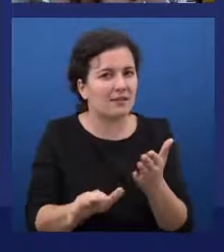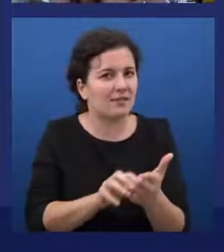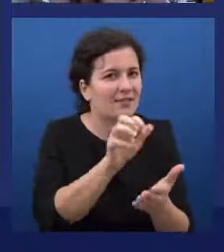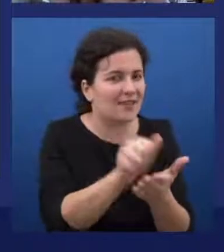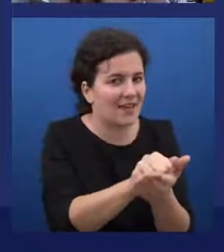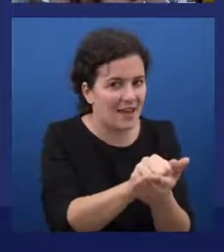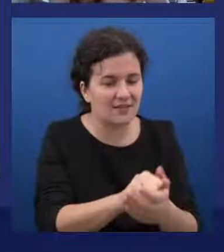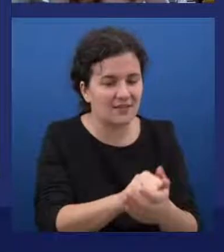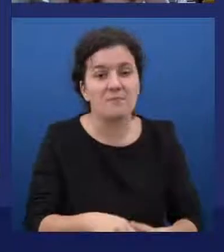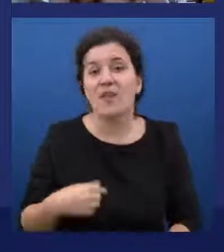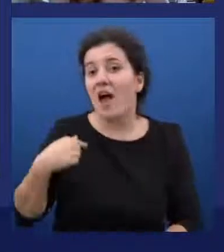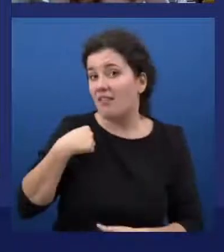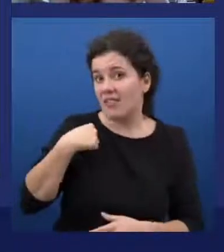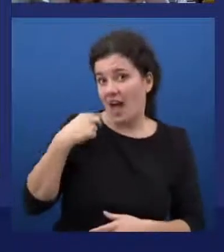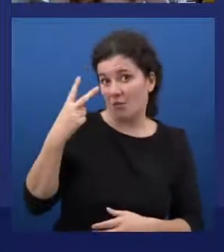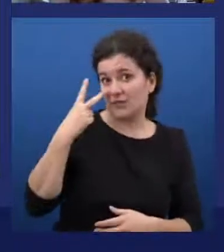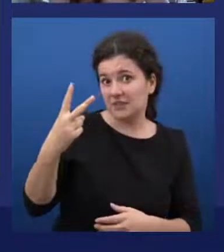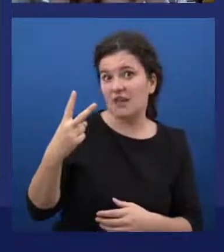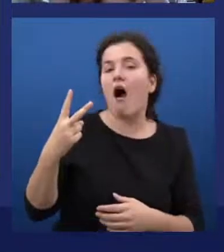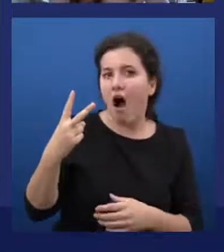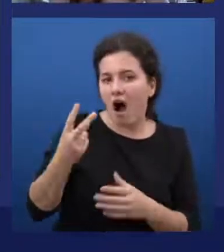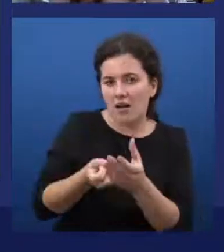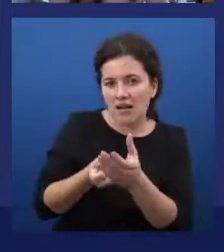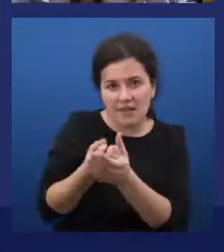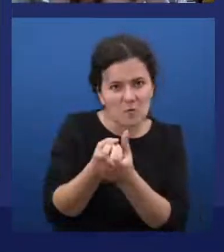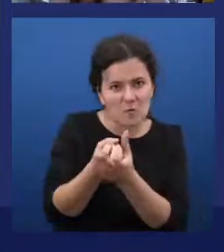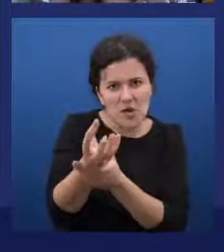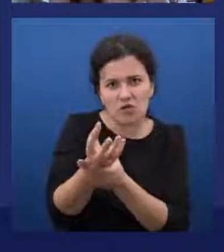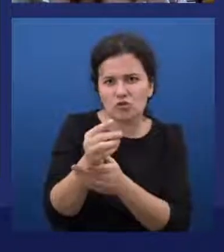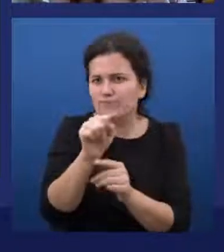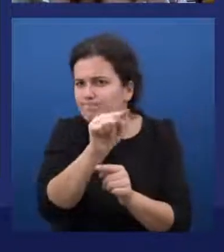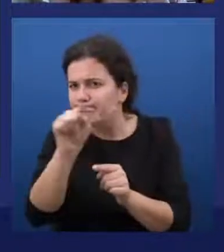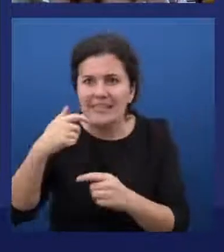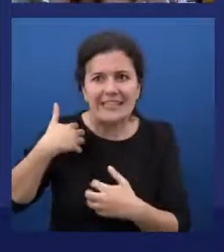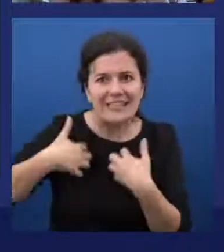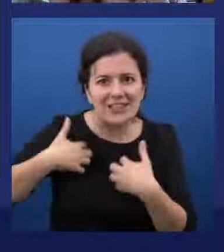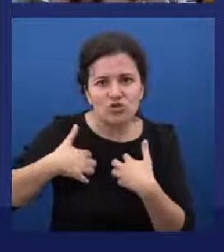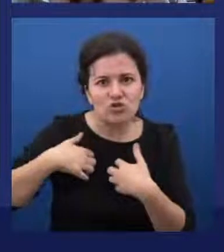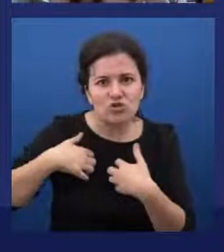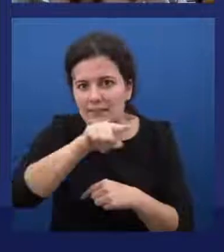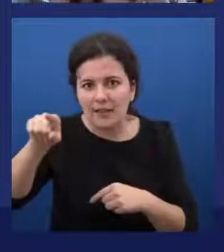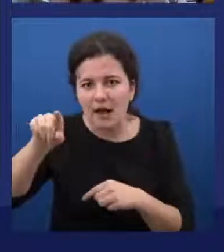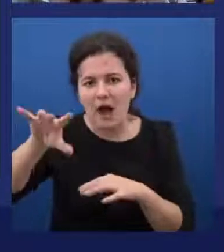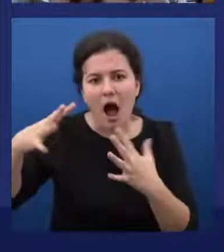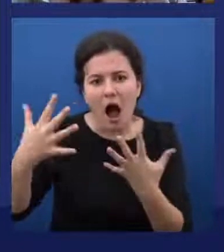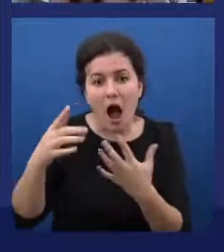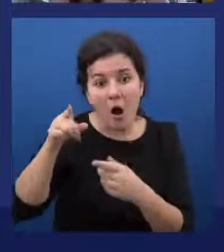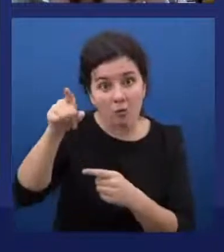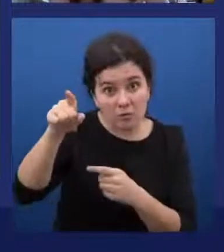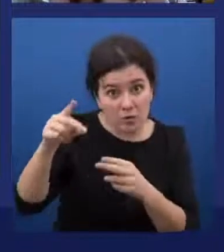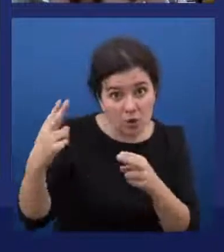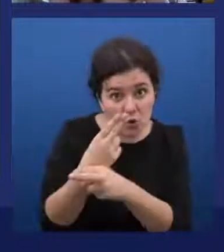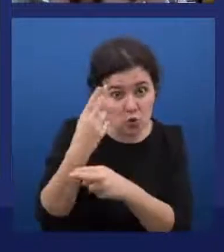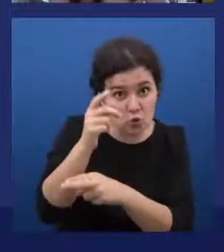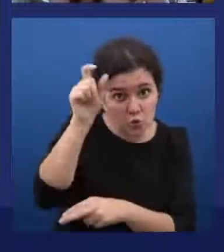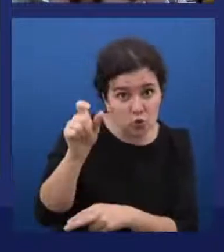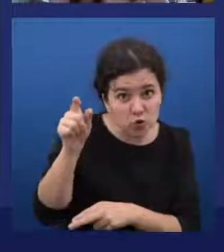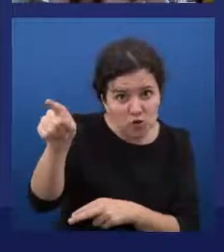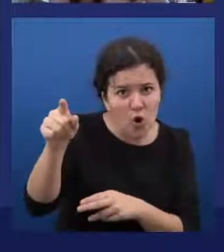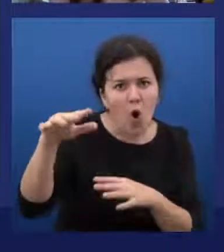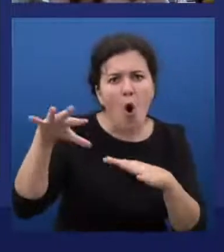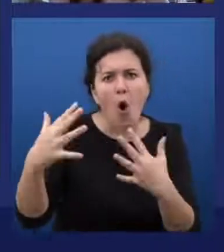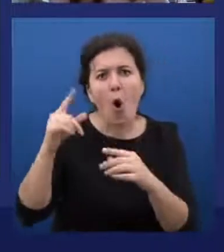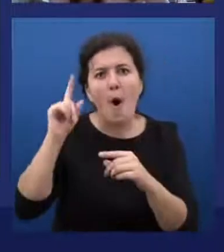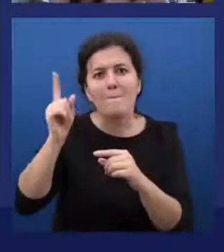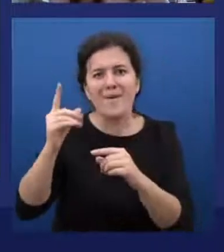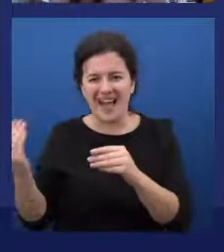to me. Can I blindly forward those to a user, or do I have to do perform an additional step before I